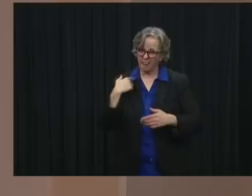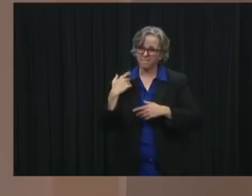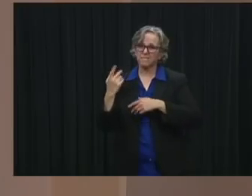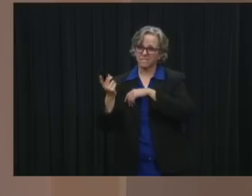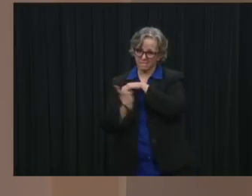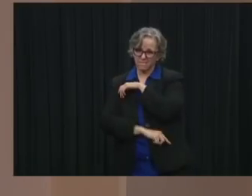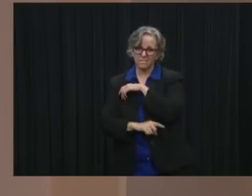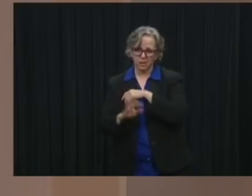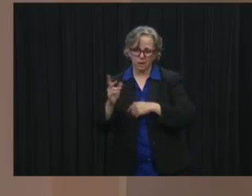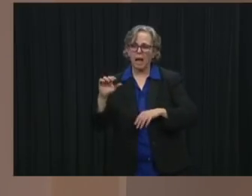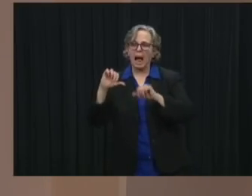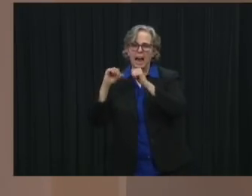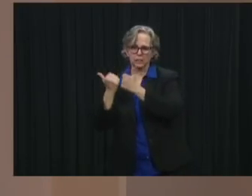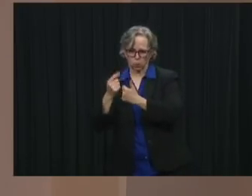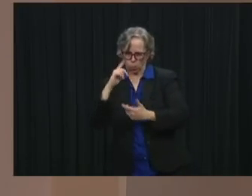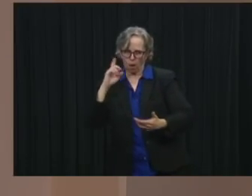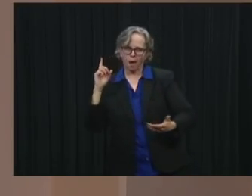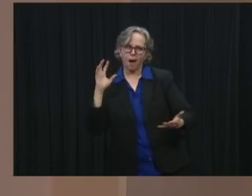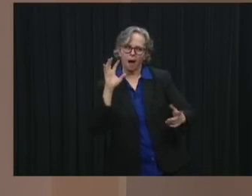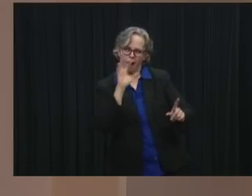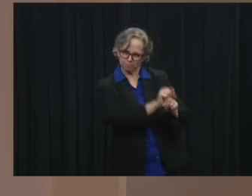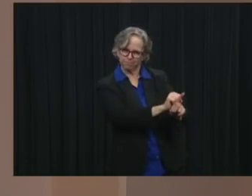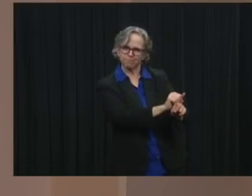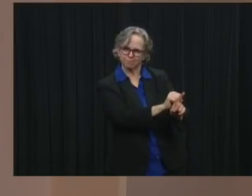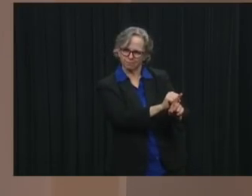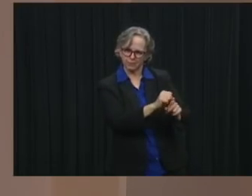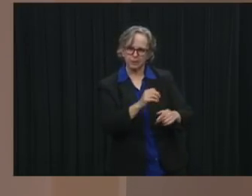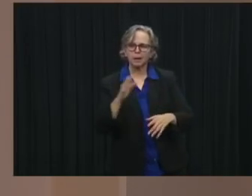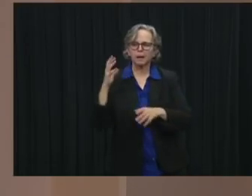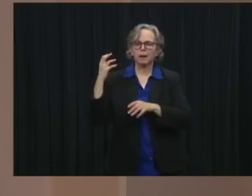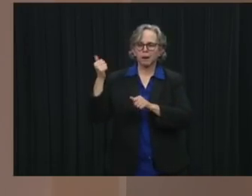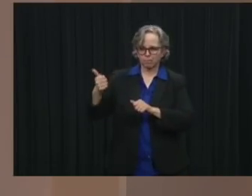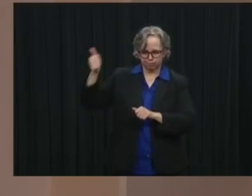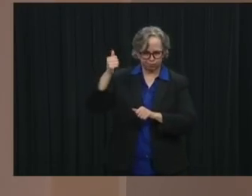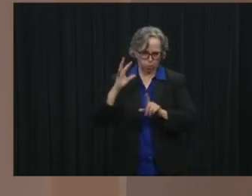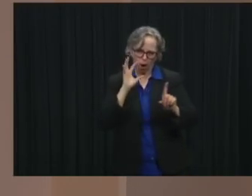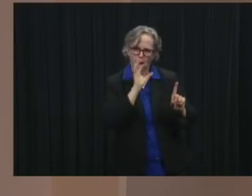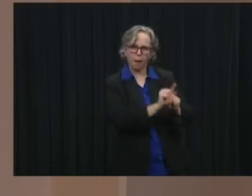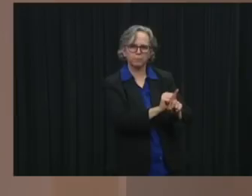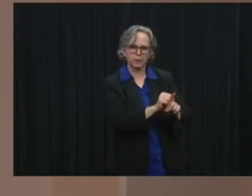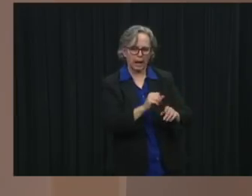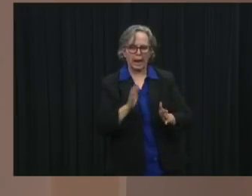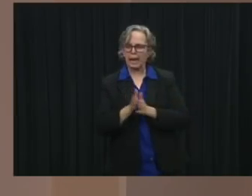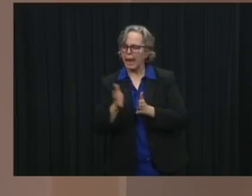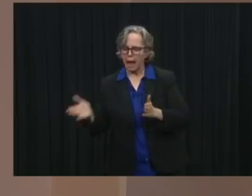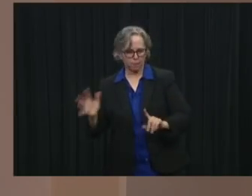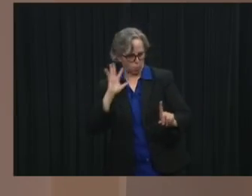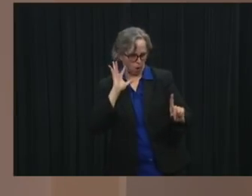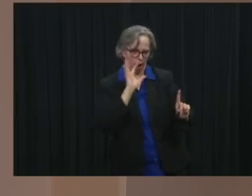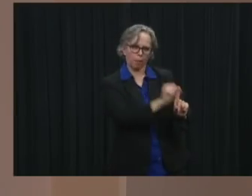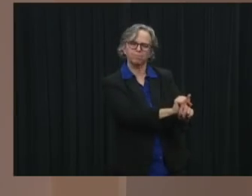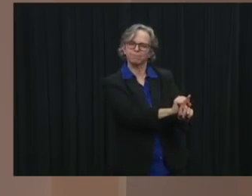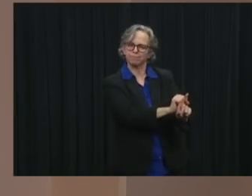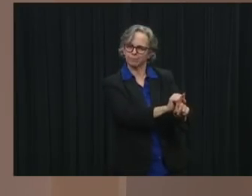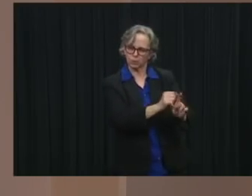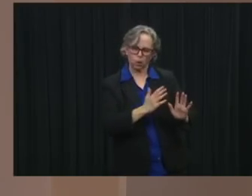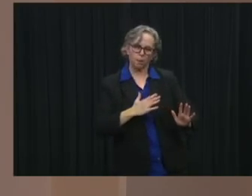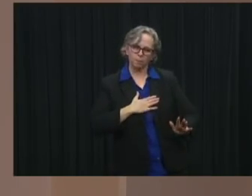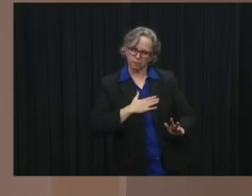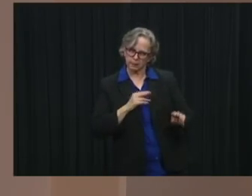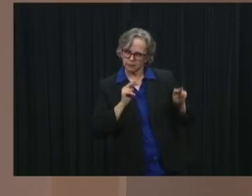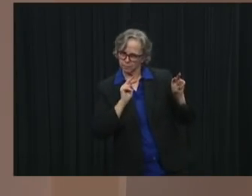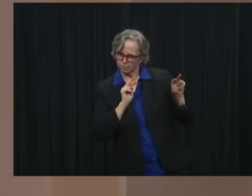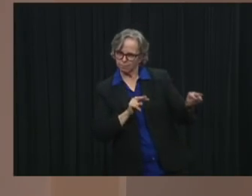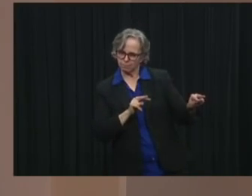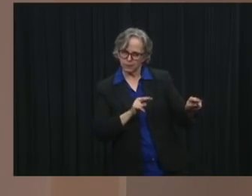will call you out, and you need to make sure that you're doing this the right way so that you can justify your